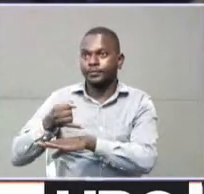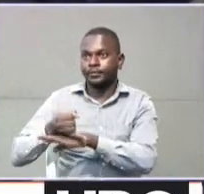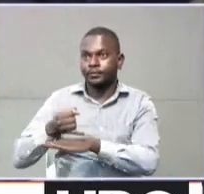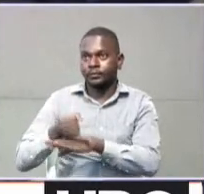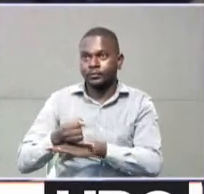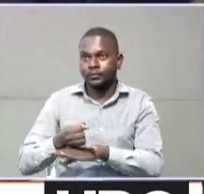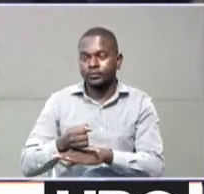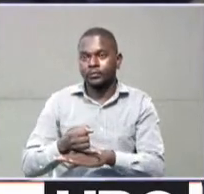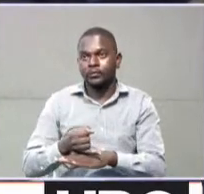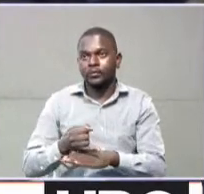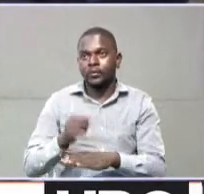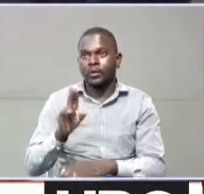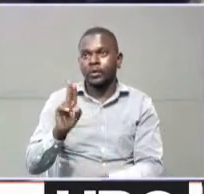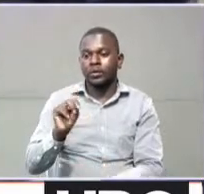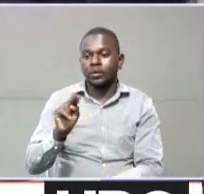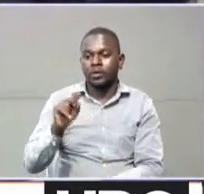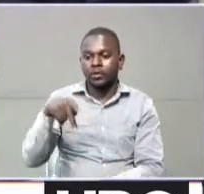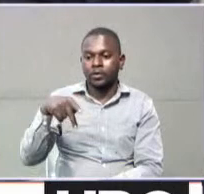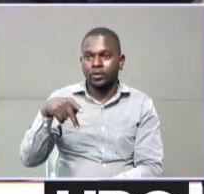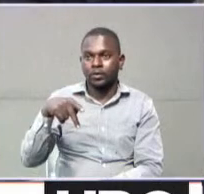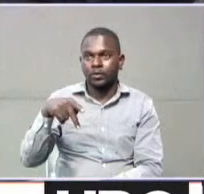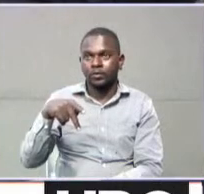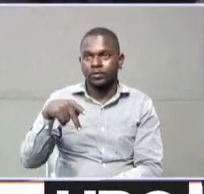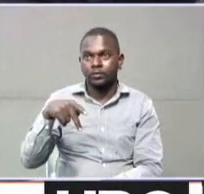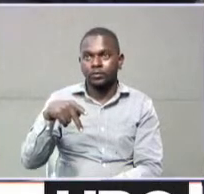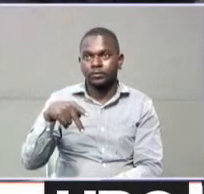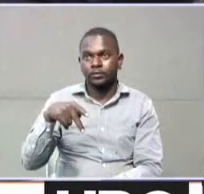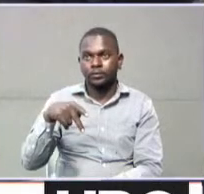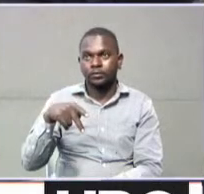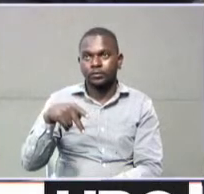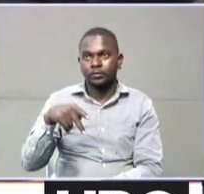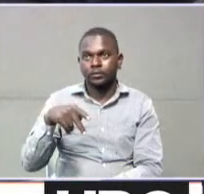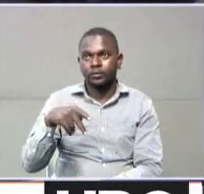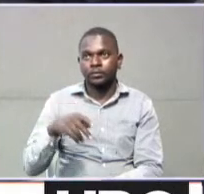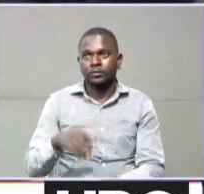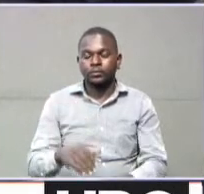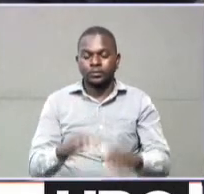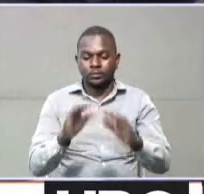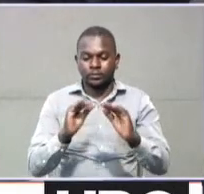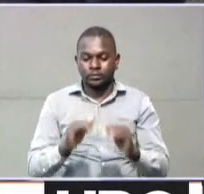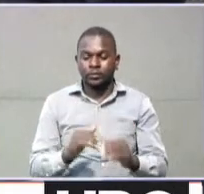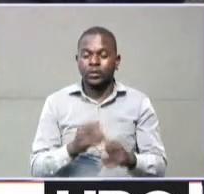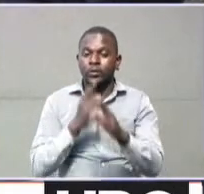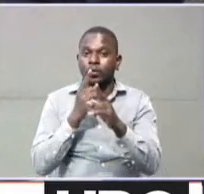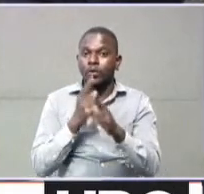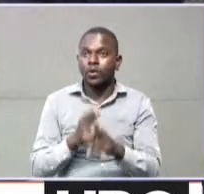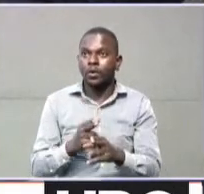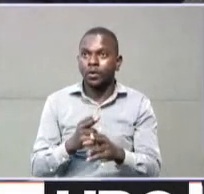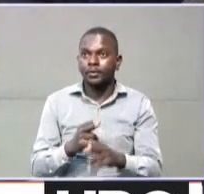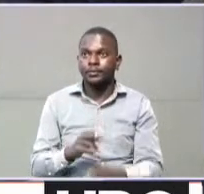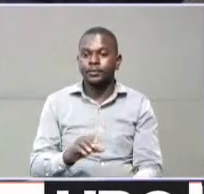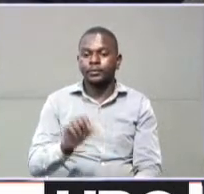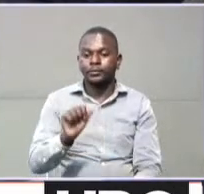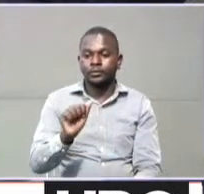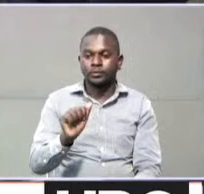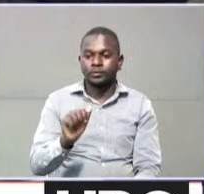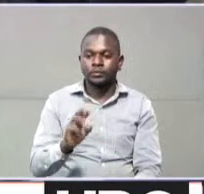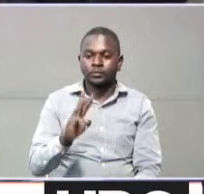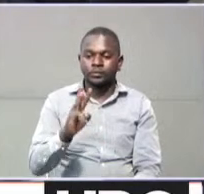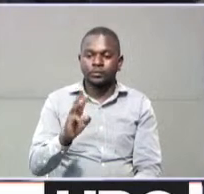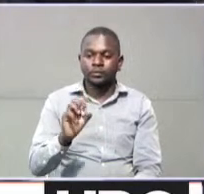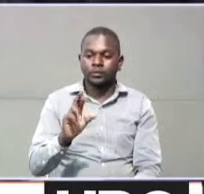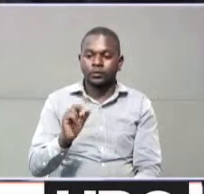those are all from noop national inter platform then the honourable award betty